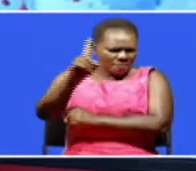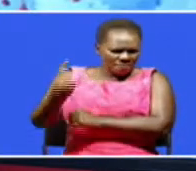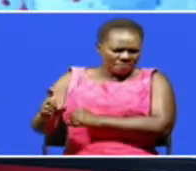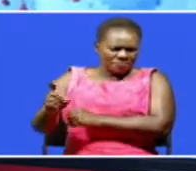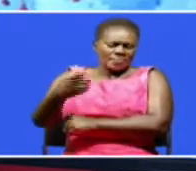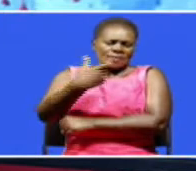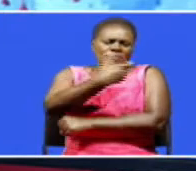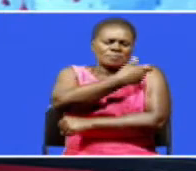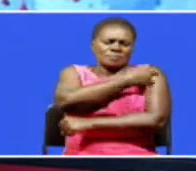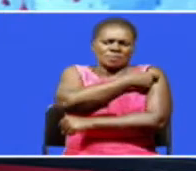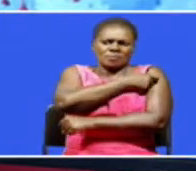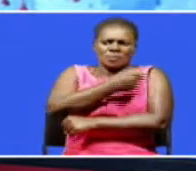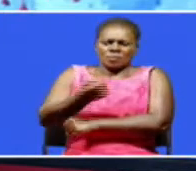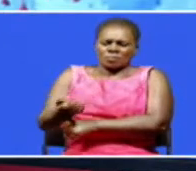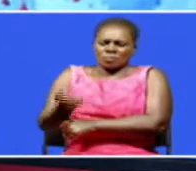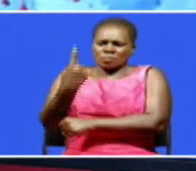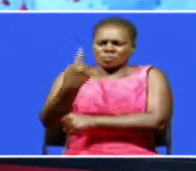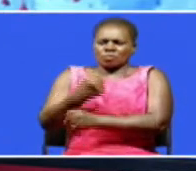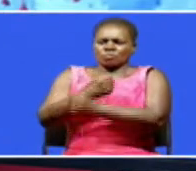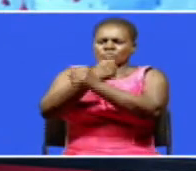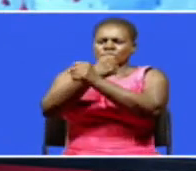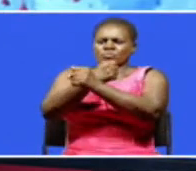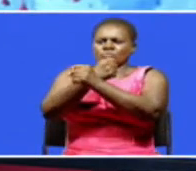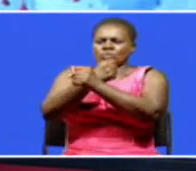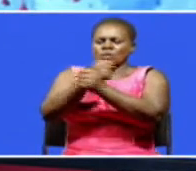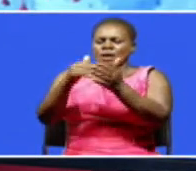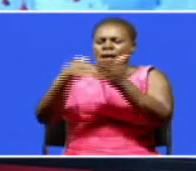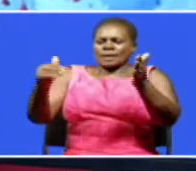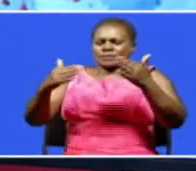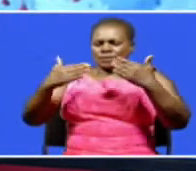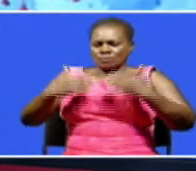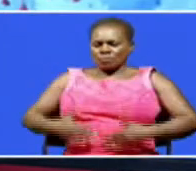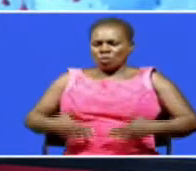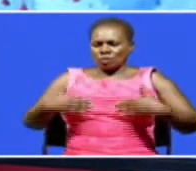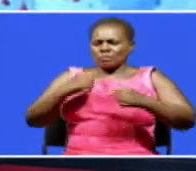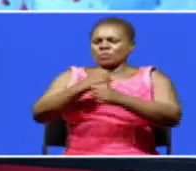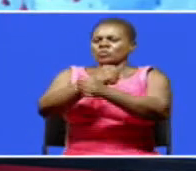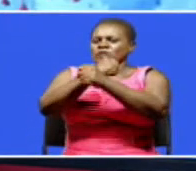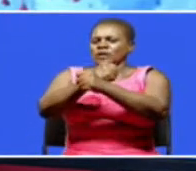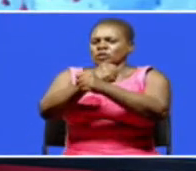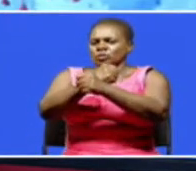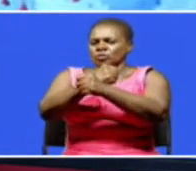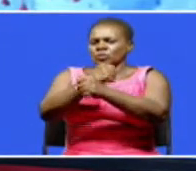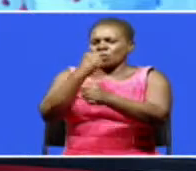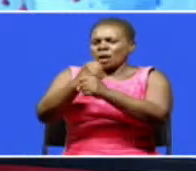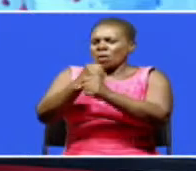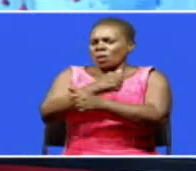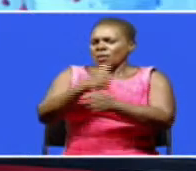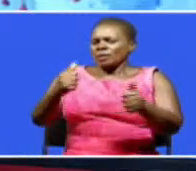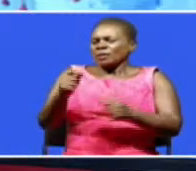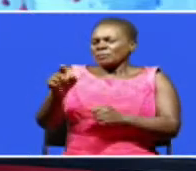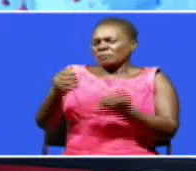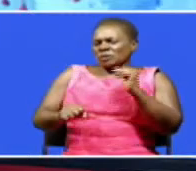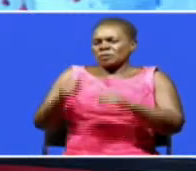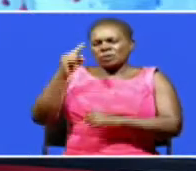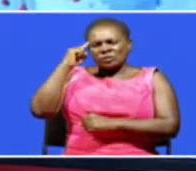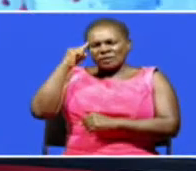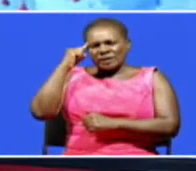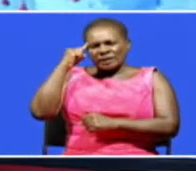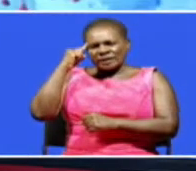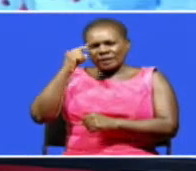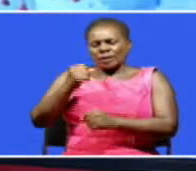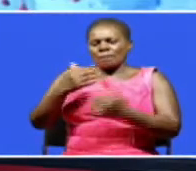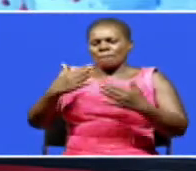since vaccines trigger the immune system to generate antibodies in response to infection, one might think that an